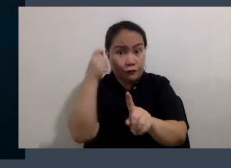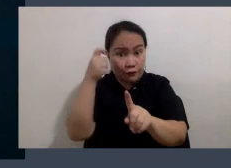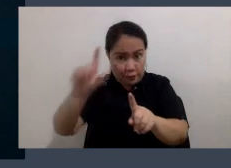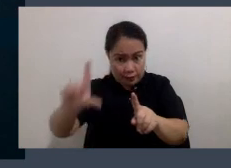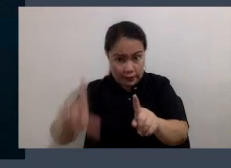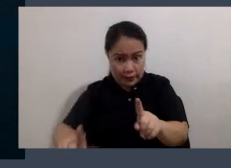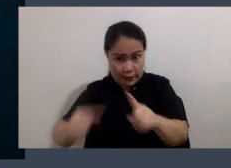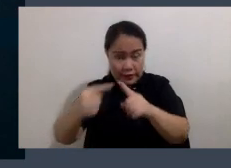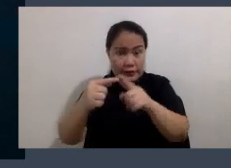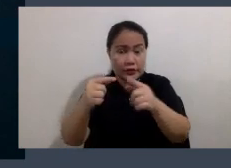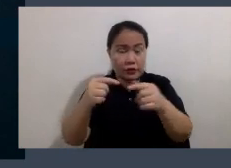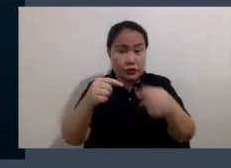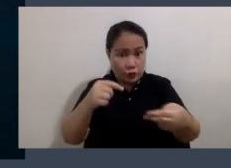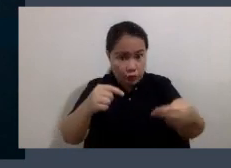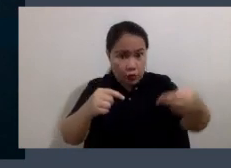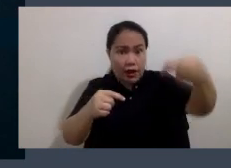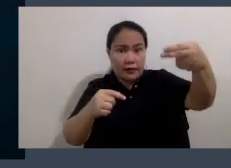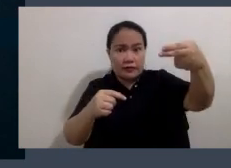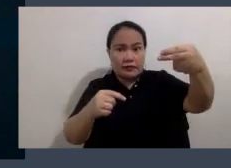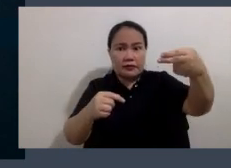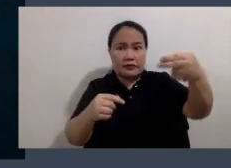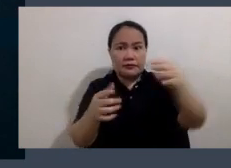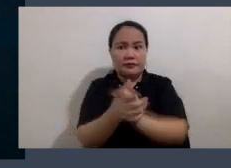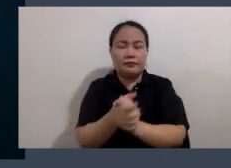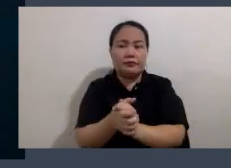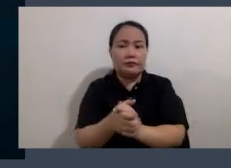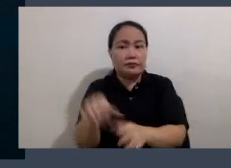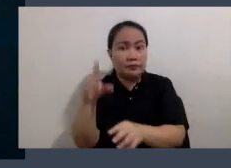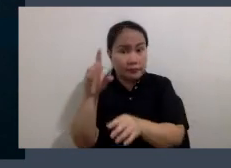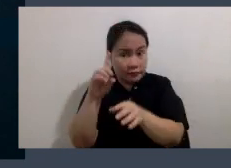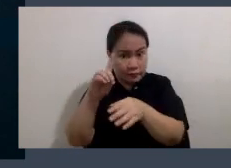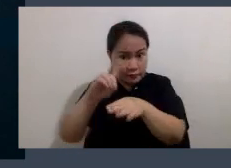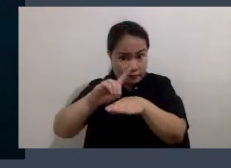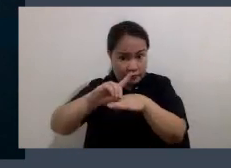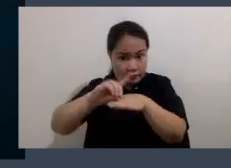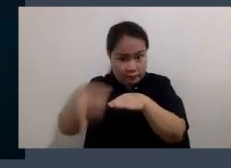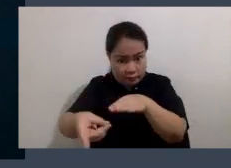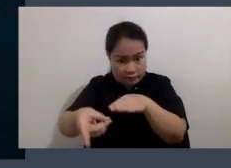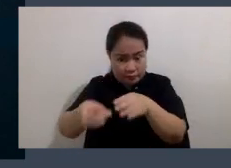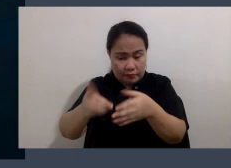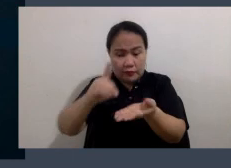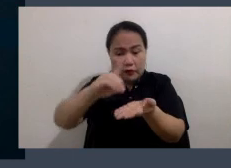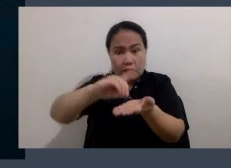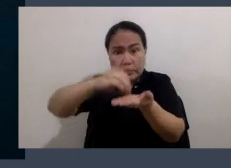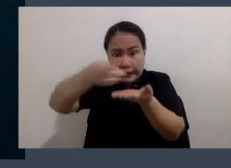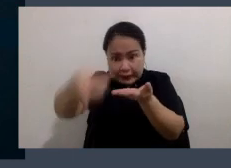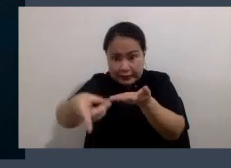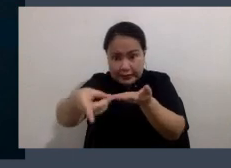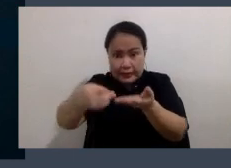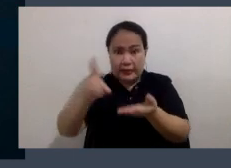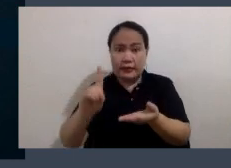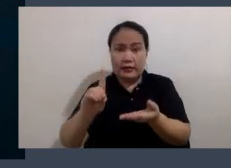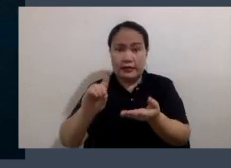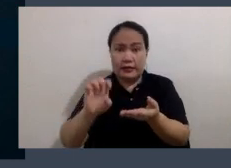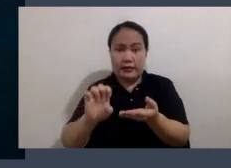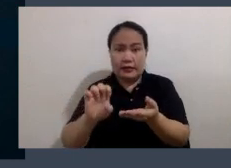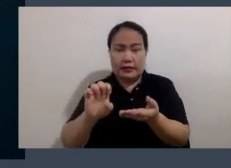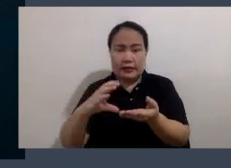sa mababa, pataas. Okay? Next, decreasing order o ito rin yung tinatawag